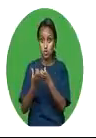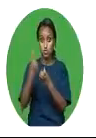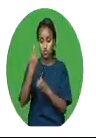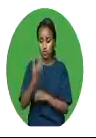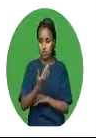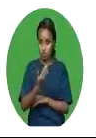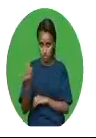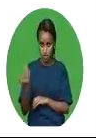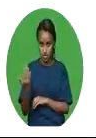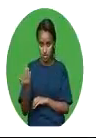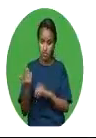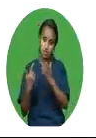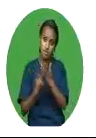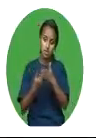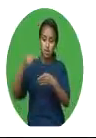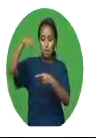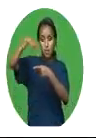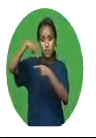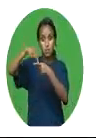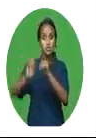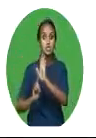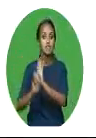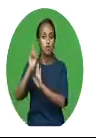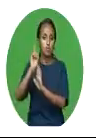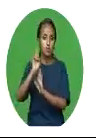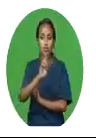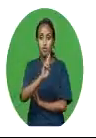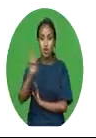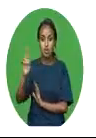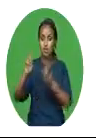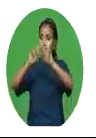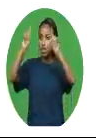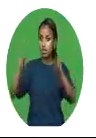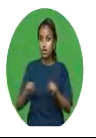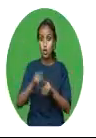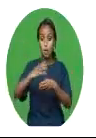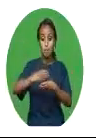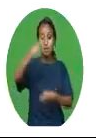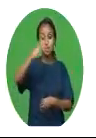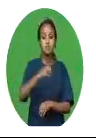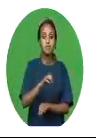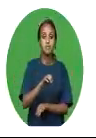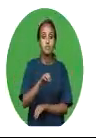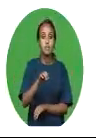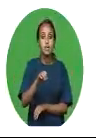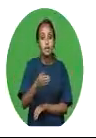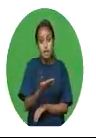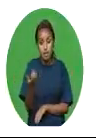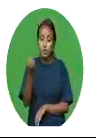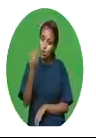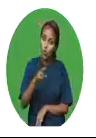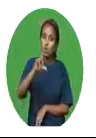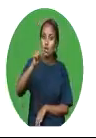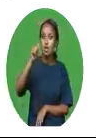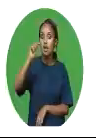and therefore perpendicular to the development of a right rectangular prism elements or lateral